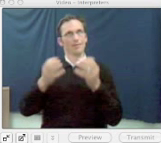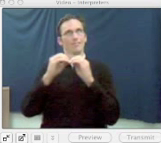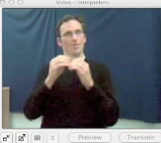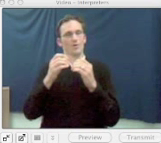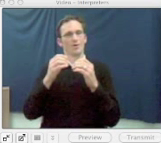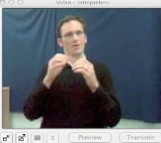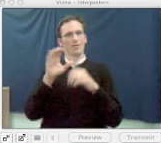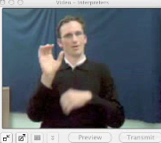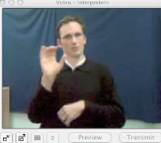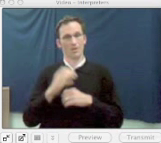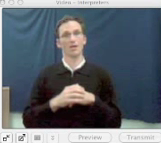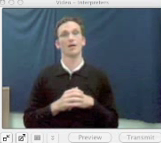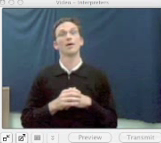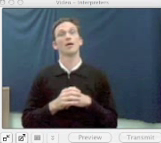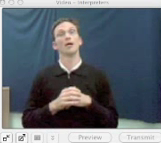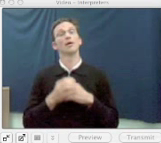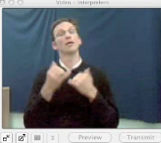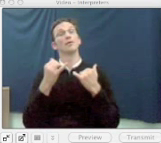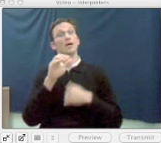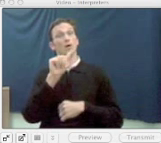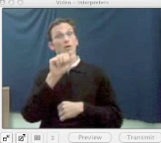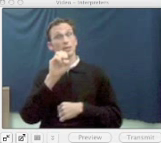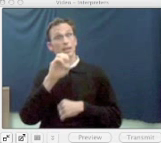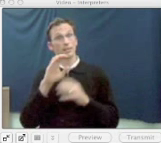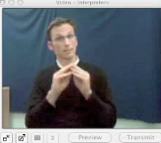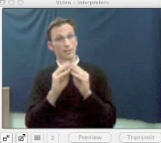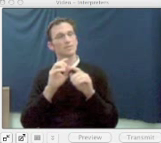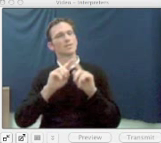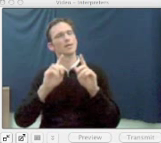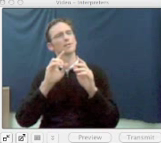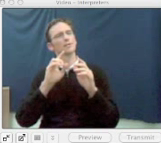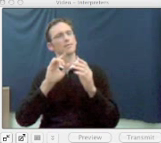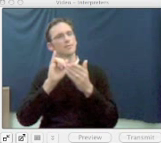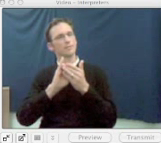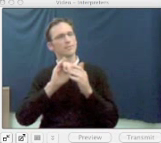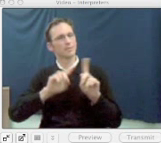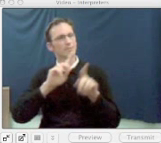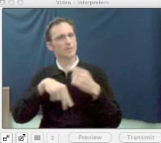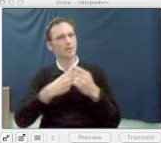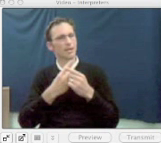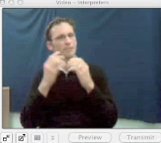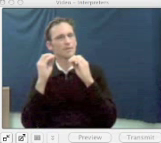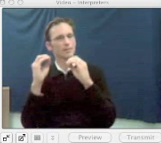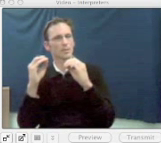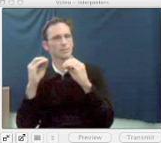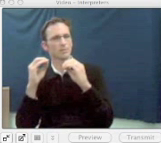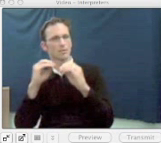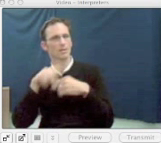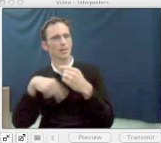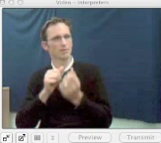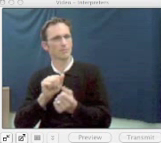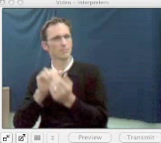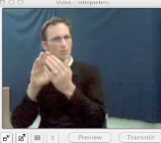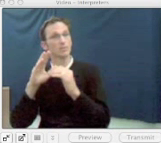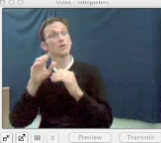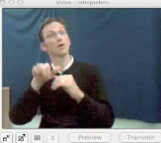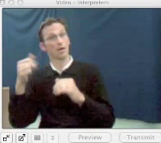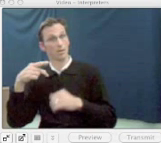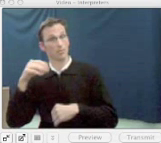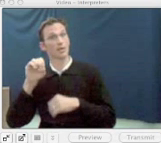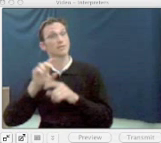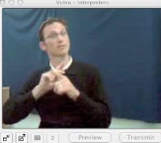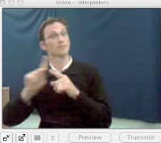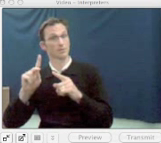Case conferencing is an educational method that other practice professions use. Supervision is another term associated with case conferencing